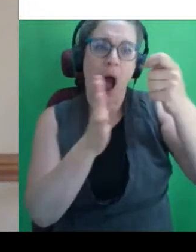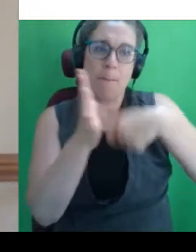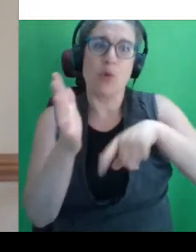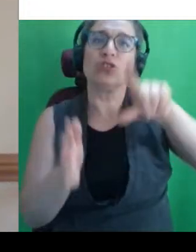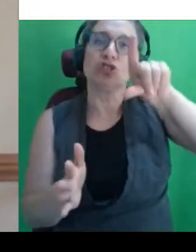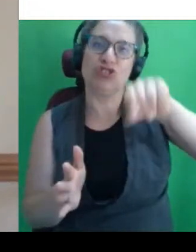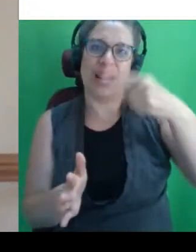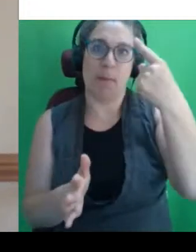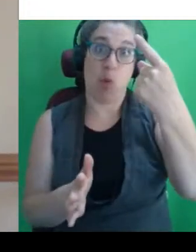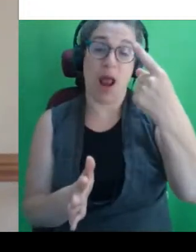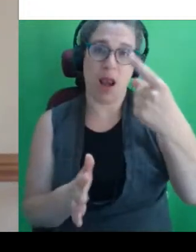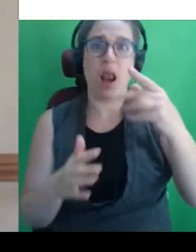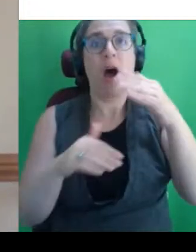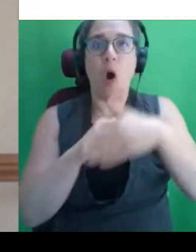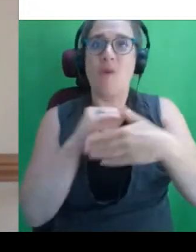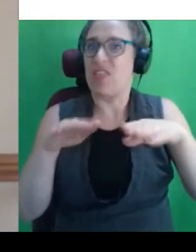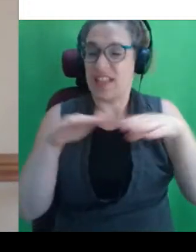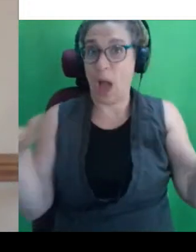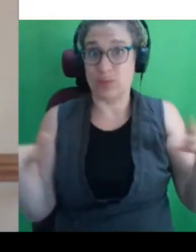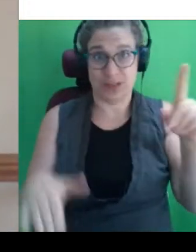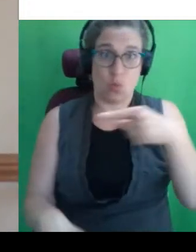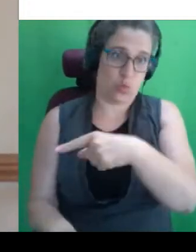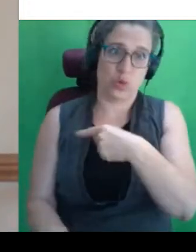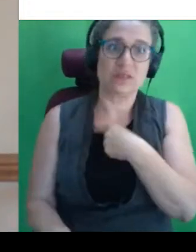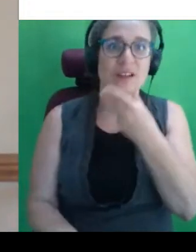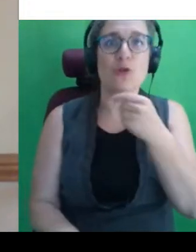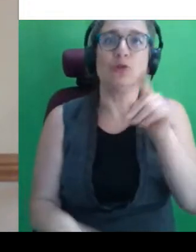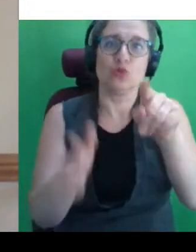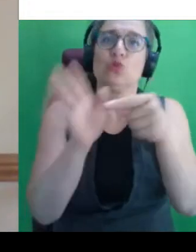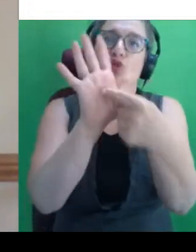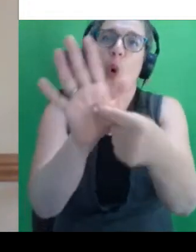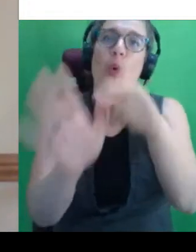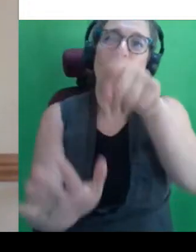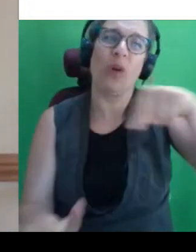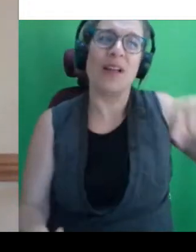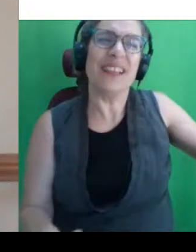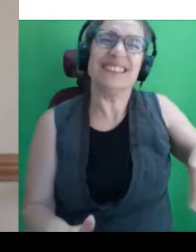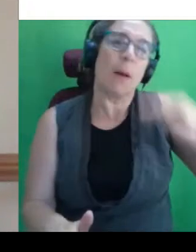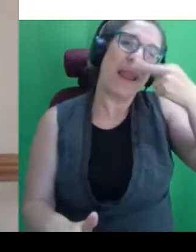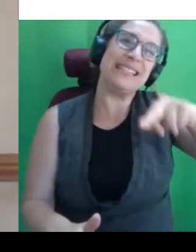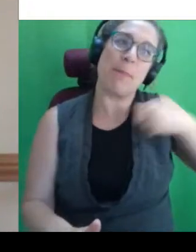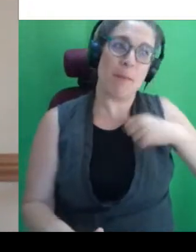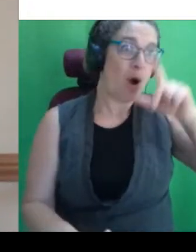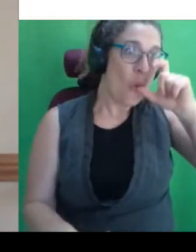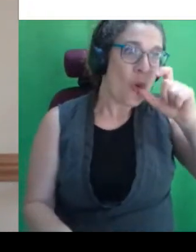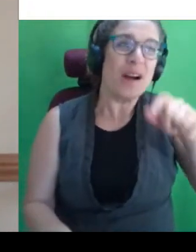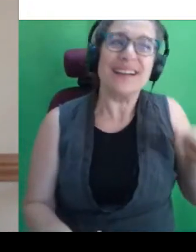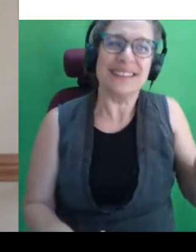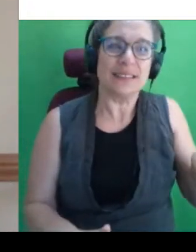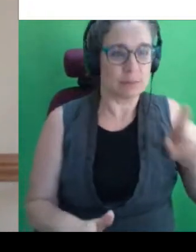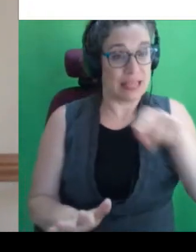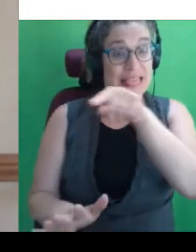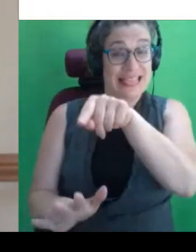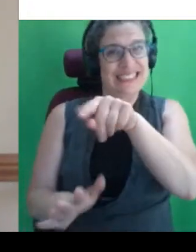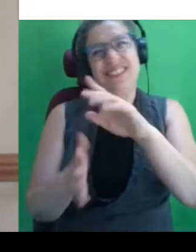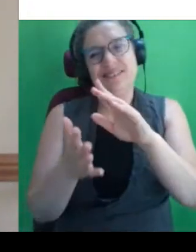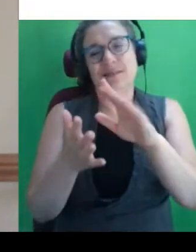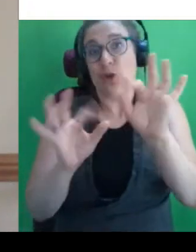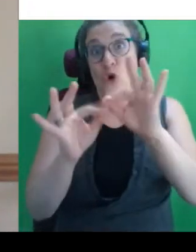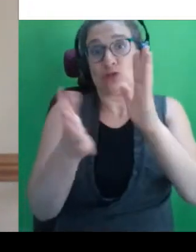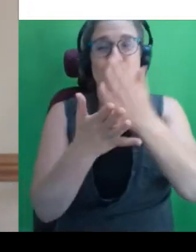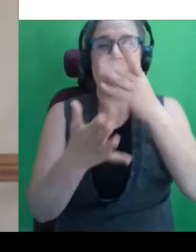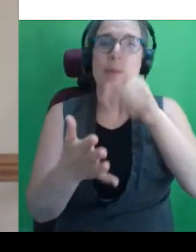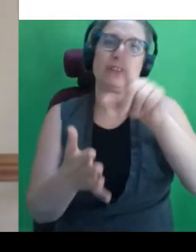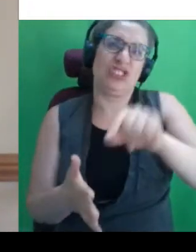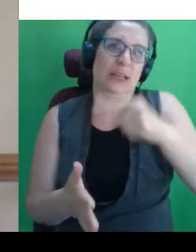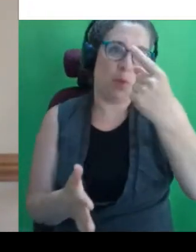to use for demonstration purposes. So important just to be aware, different devices can